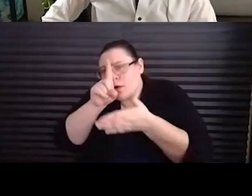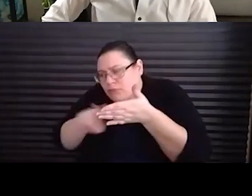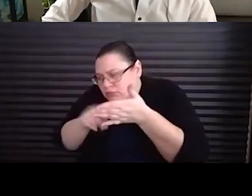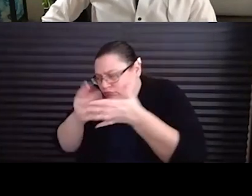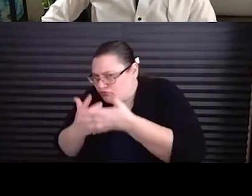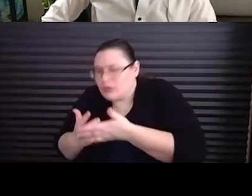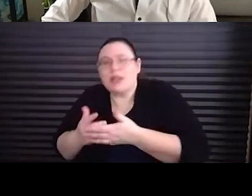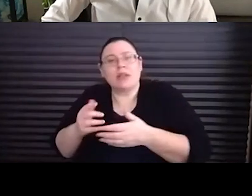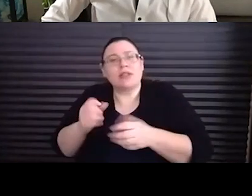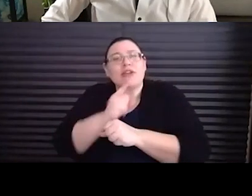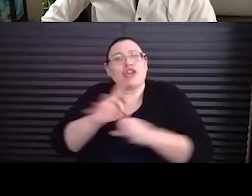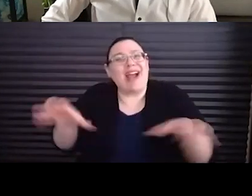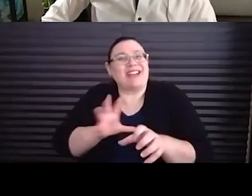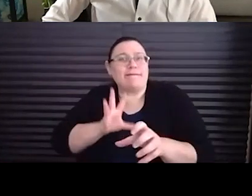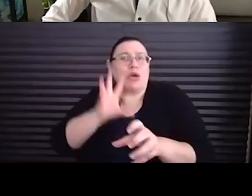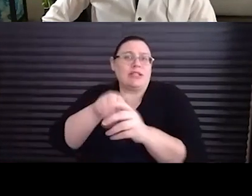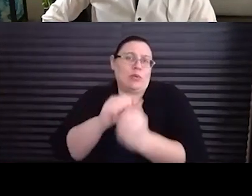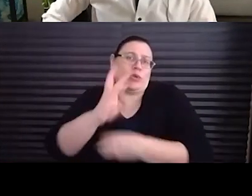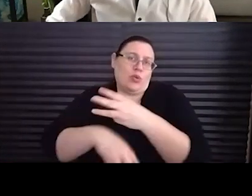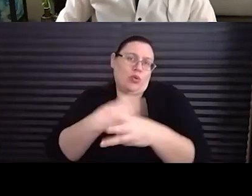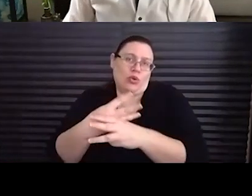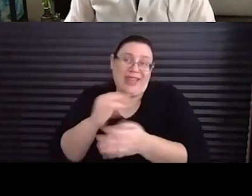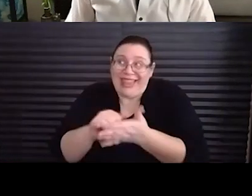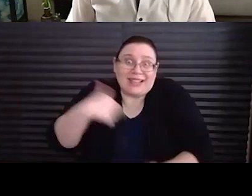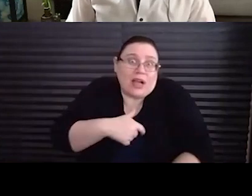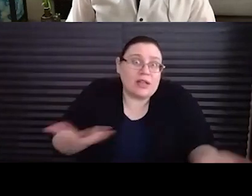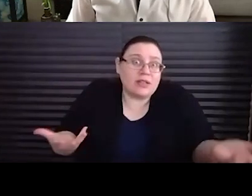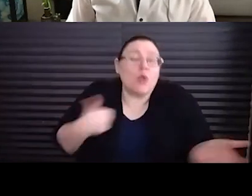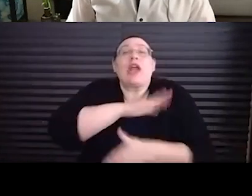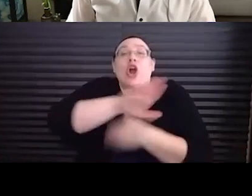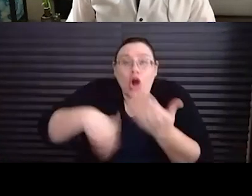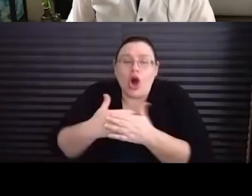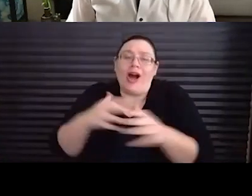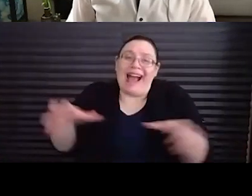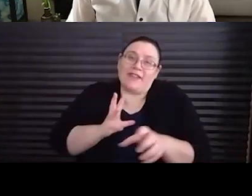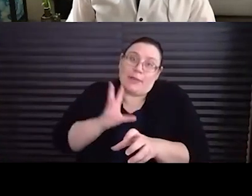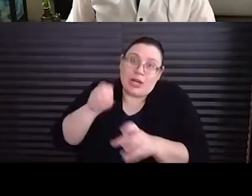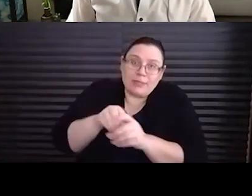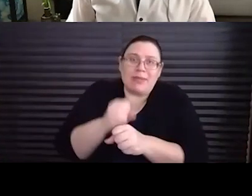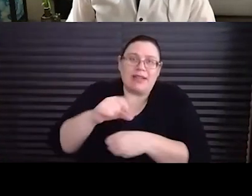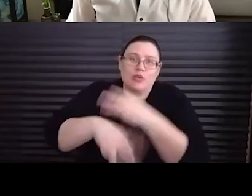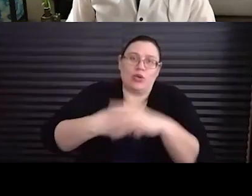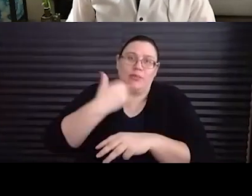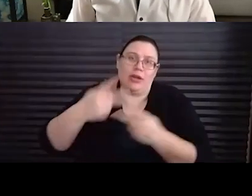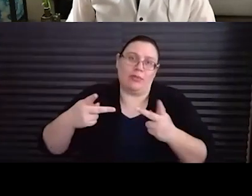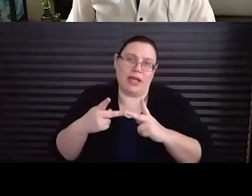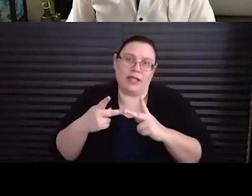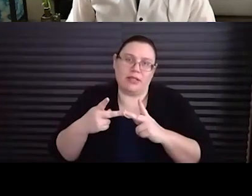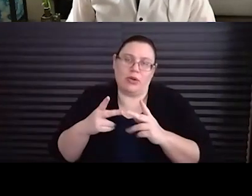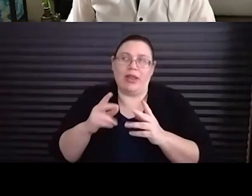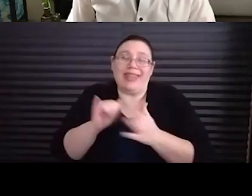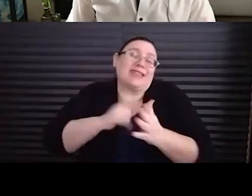to be an active participant in the world. Like that's what we are. We are all actively participating to make this a better place, at least in my hopeful